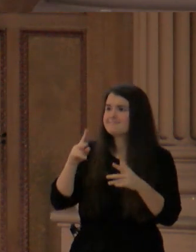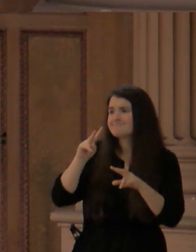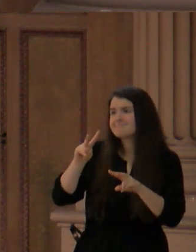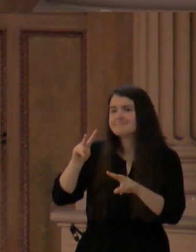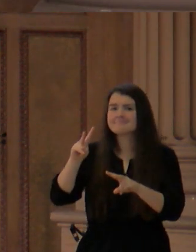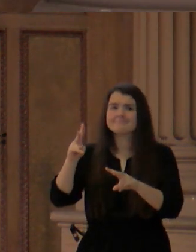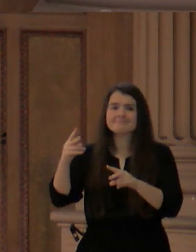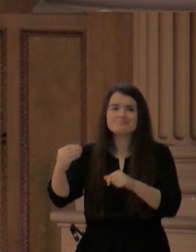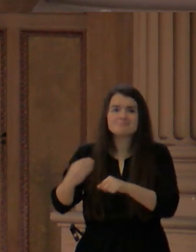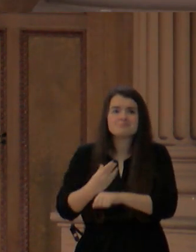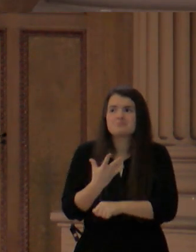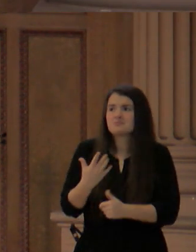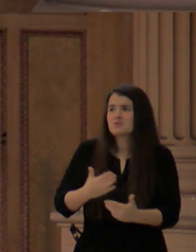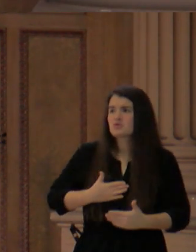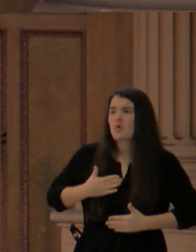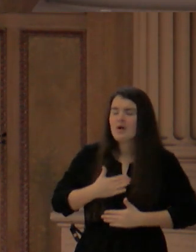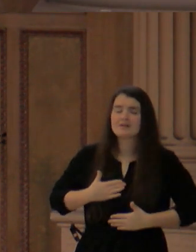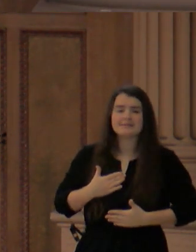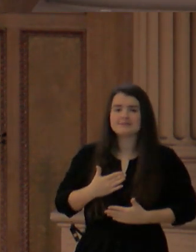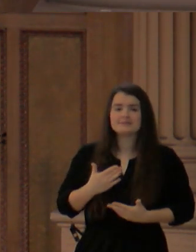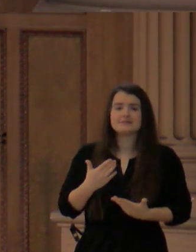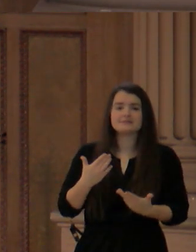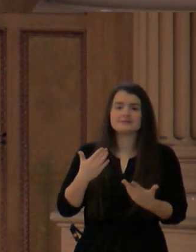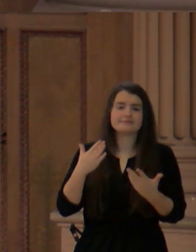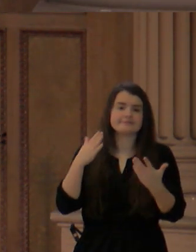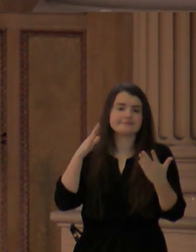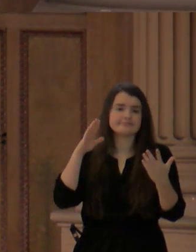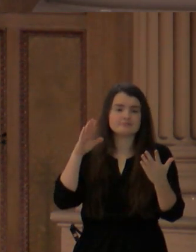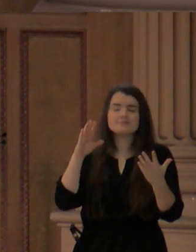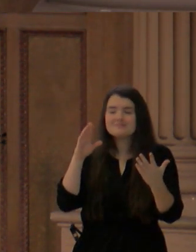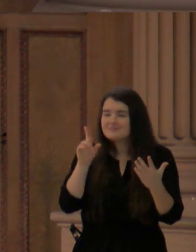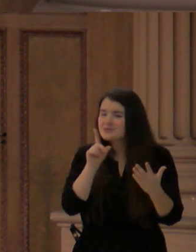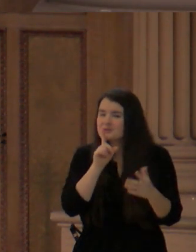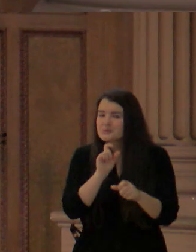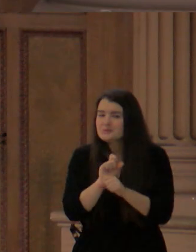So we end up being apathetic about the whole thought of Christianity.